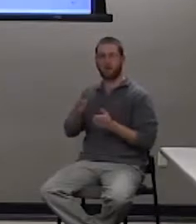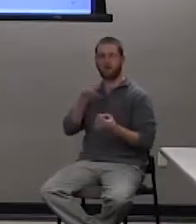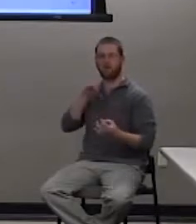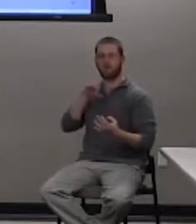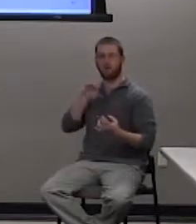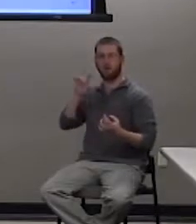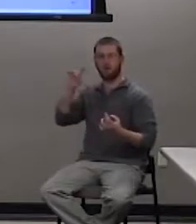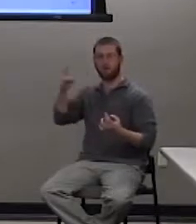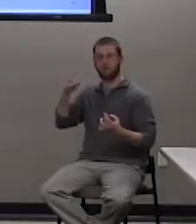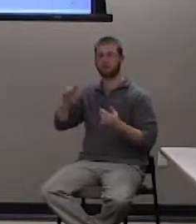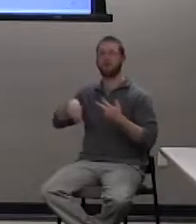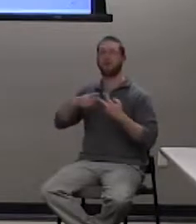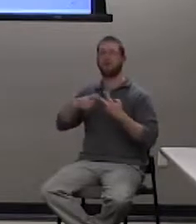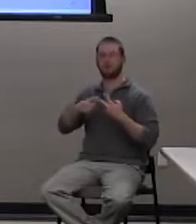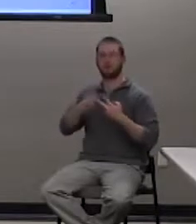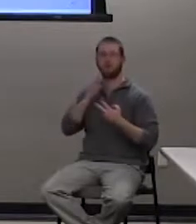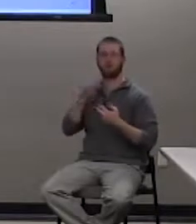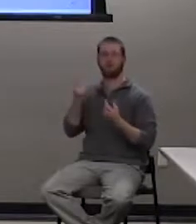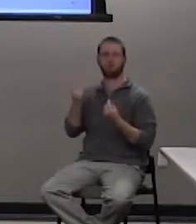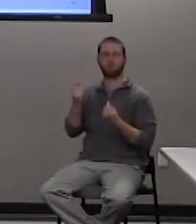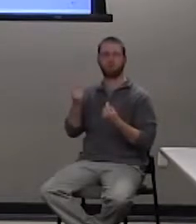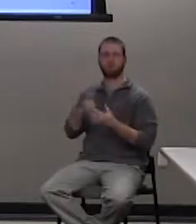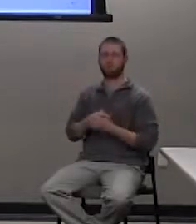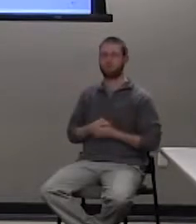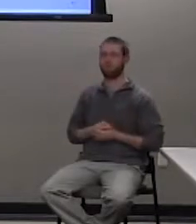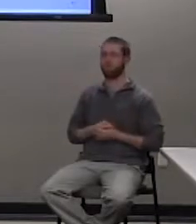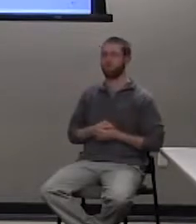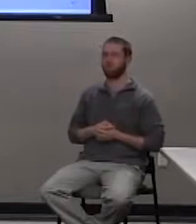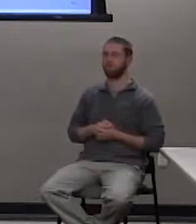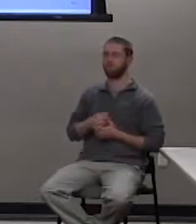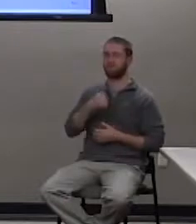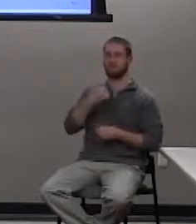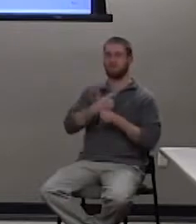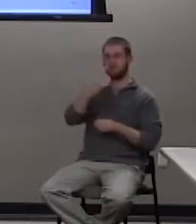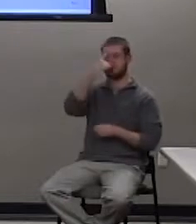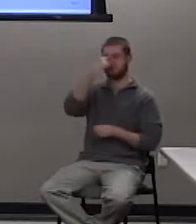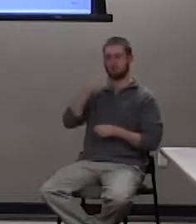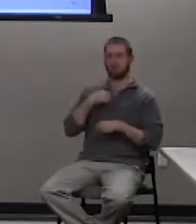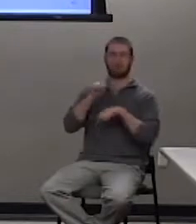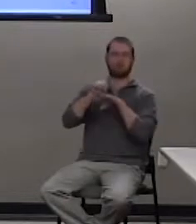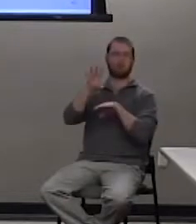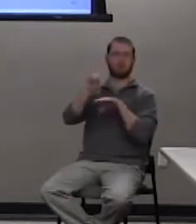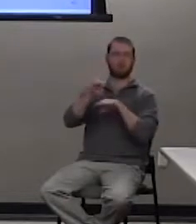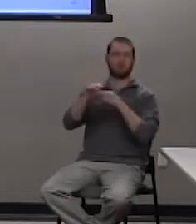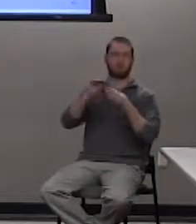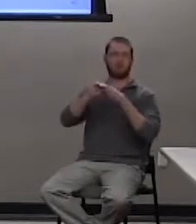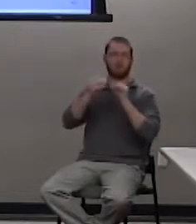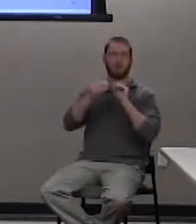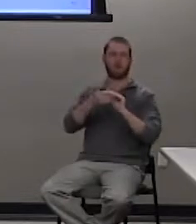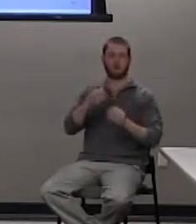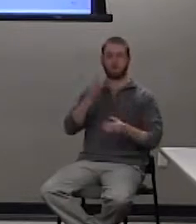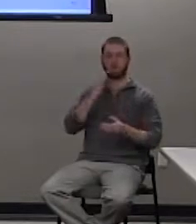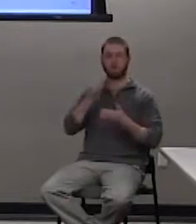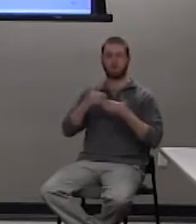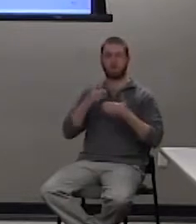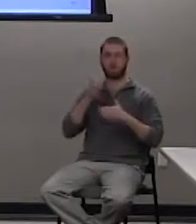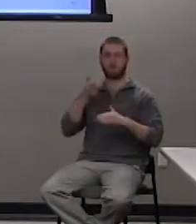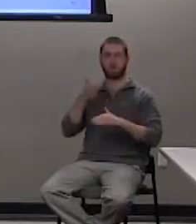start saying, well, this is what then we're going to do. It just doesn't make any sense for me to throw a number out at you when stuff may not even make it